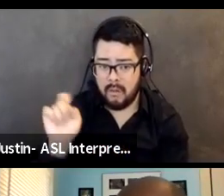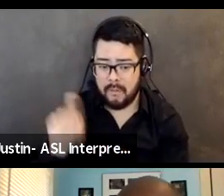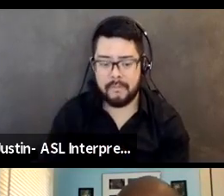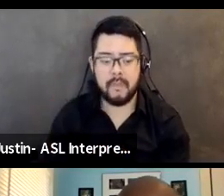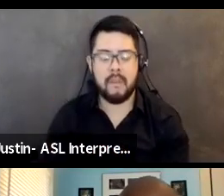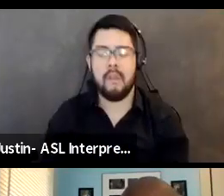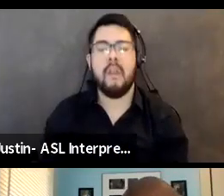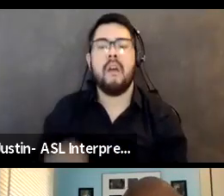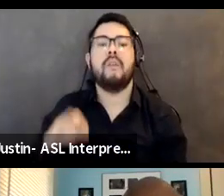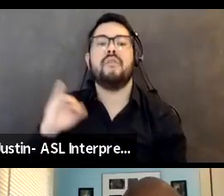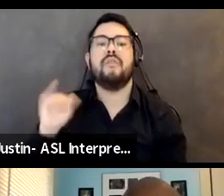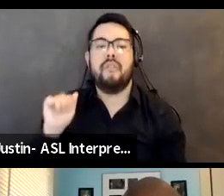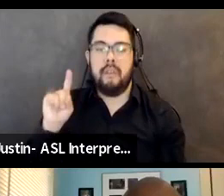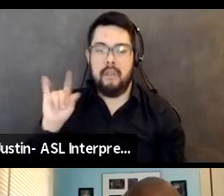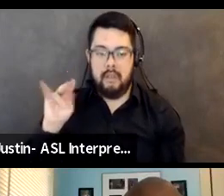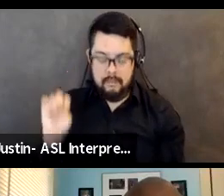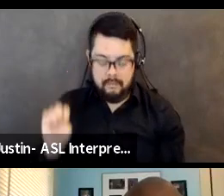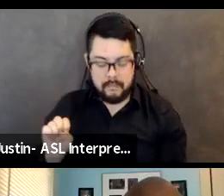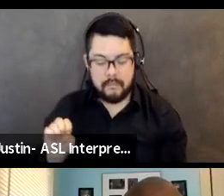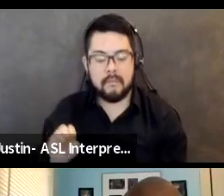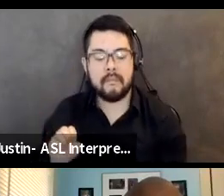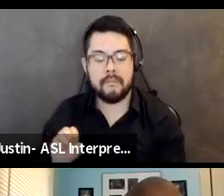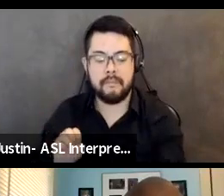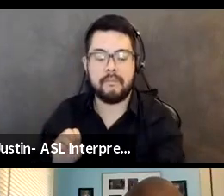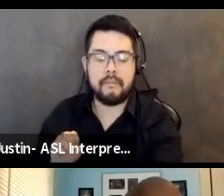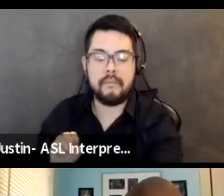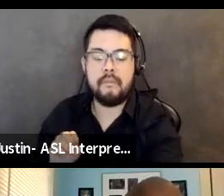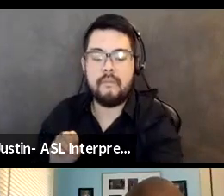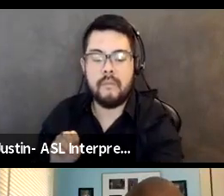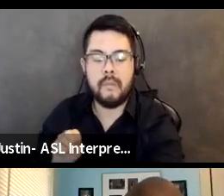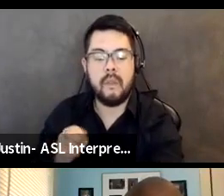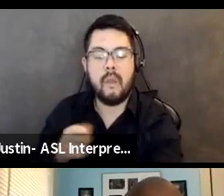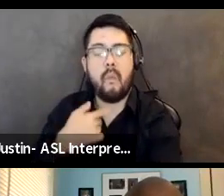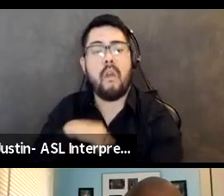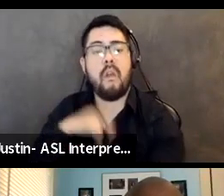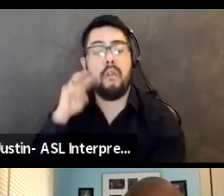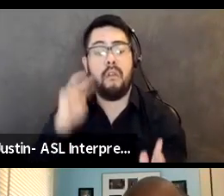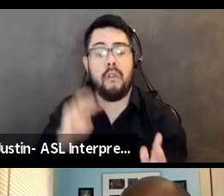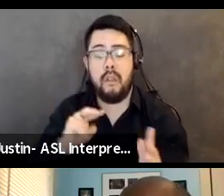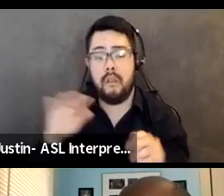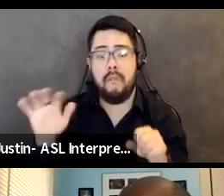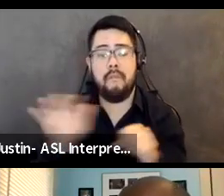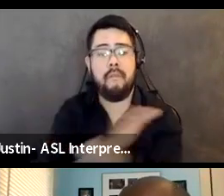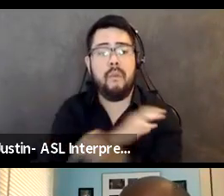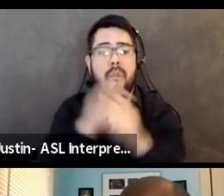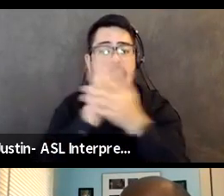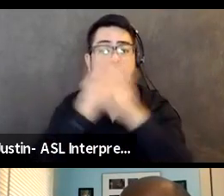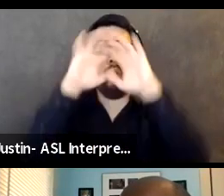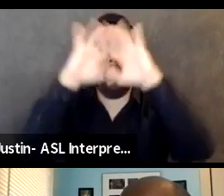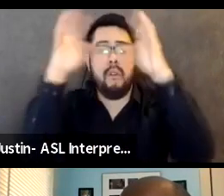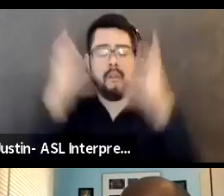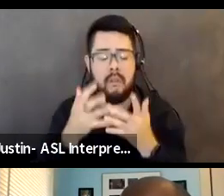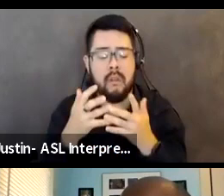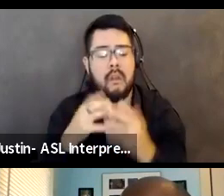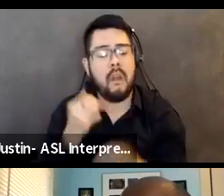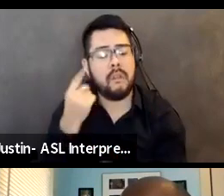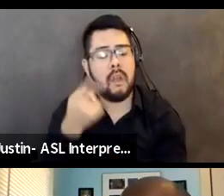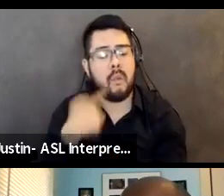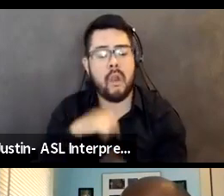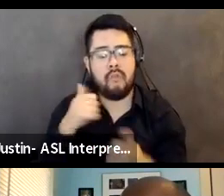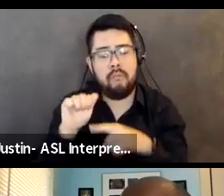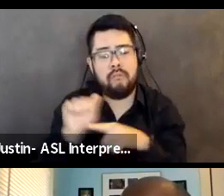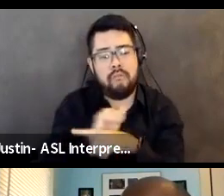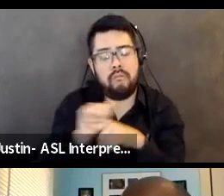looking at um school-wide it's a whole school approach um the training that we're building with